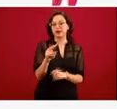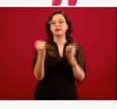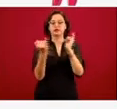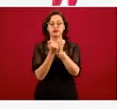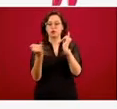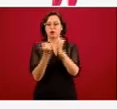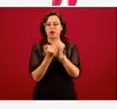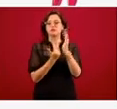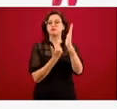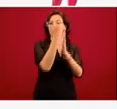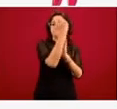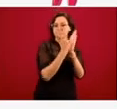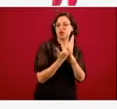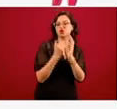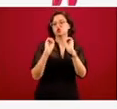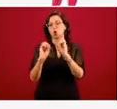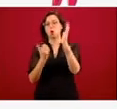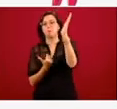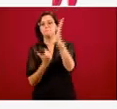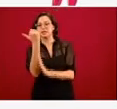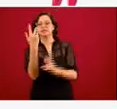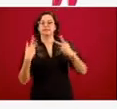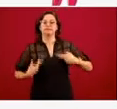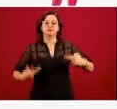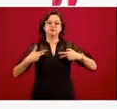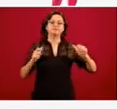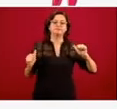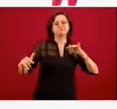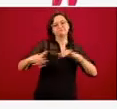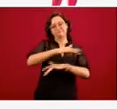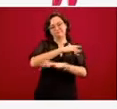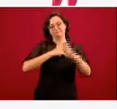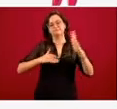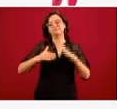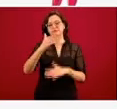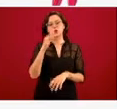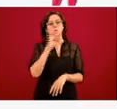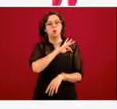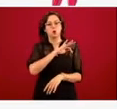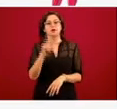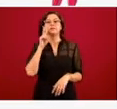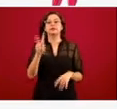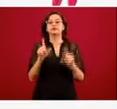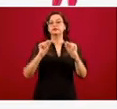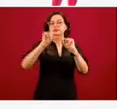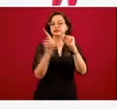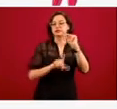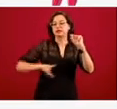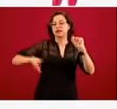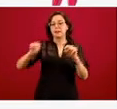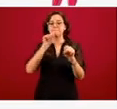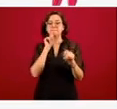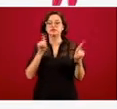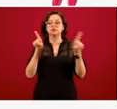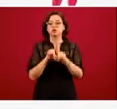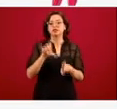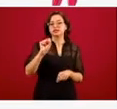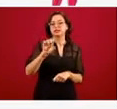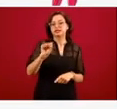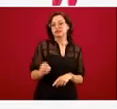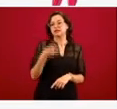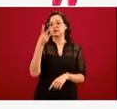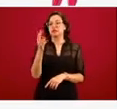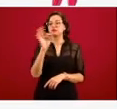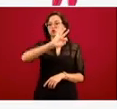these transportation stations, and we can see how the mobility has increased or decreased. Nationally,